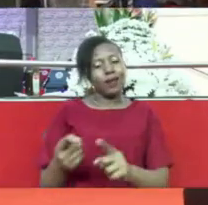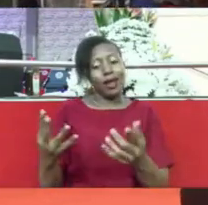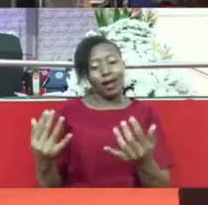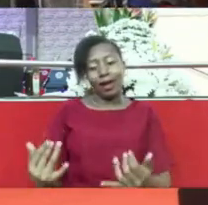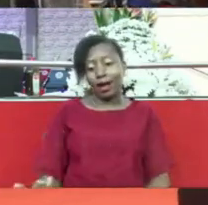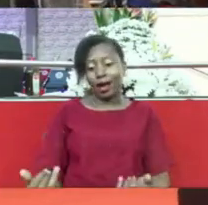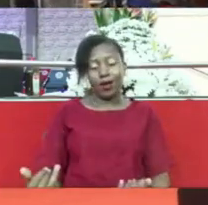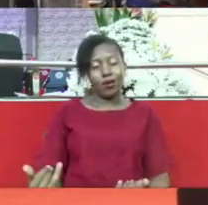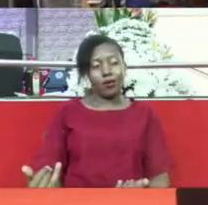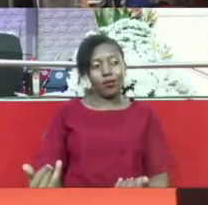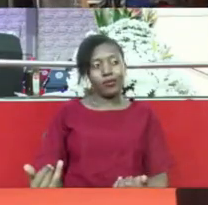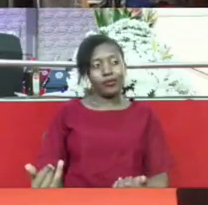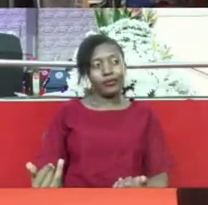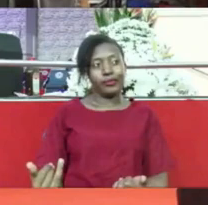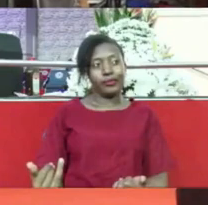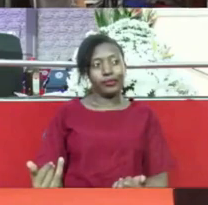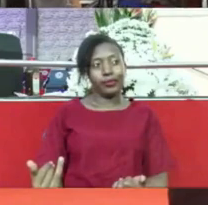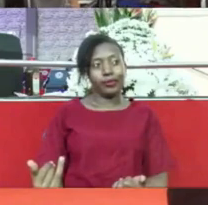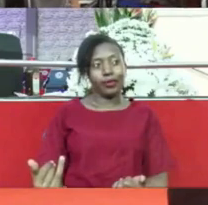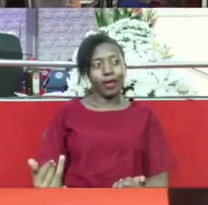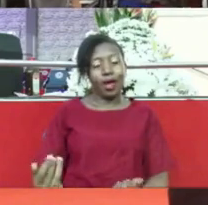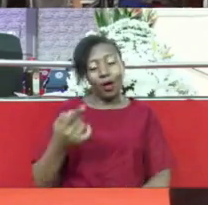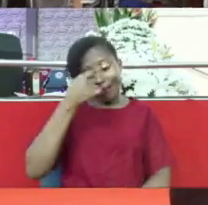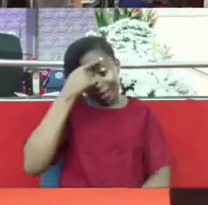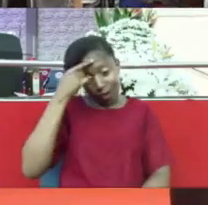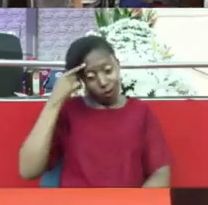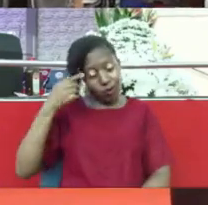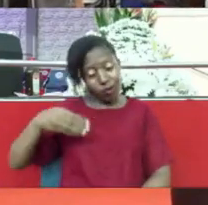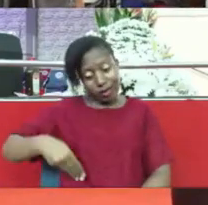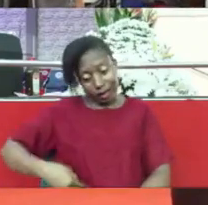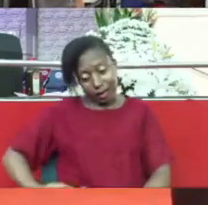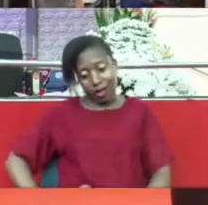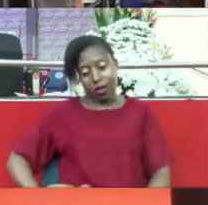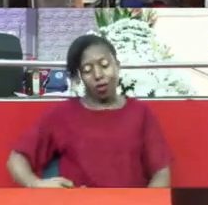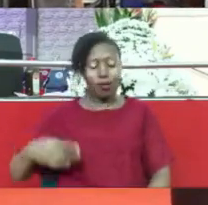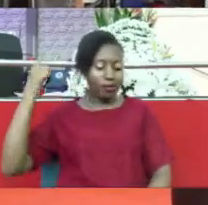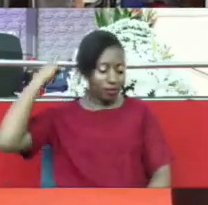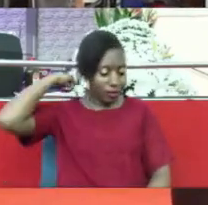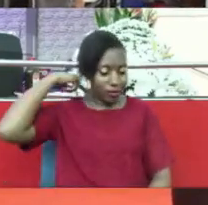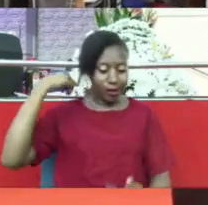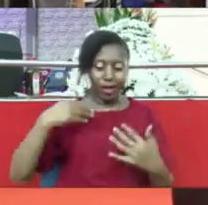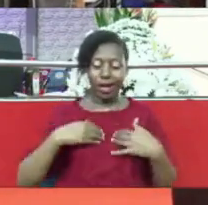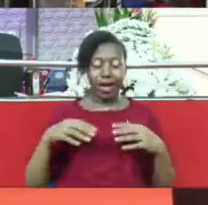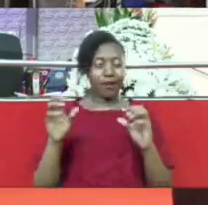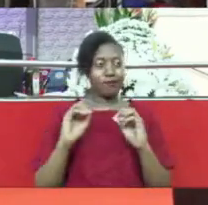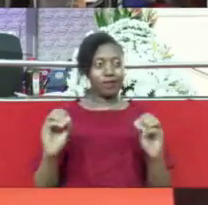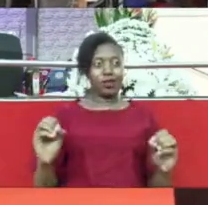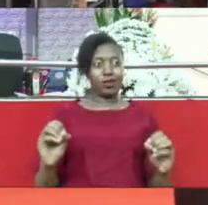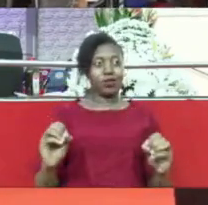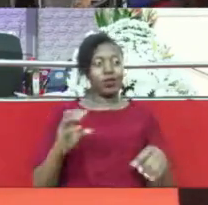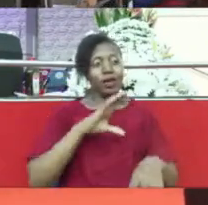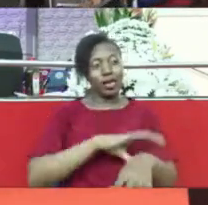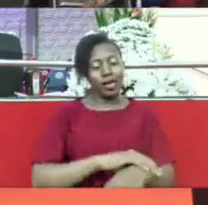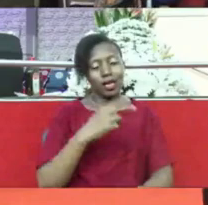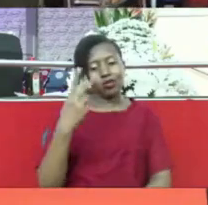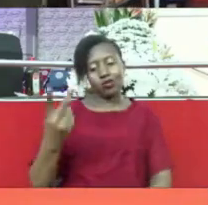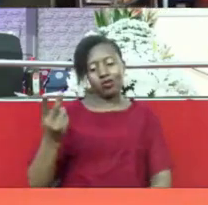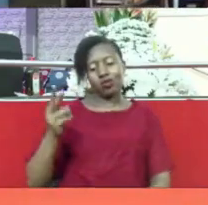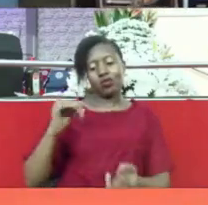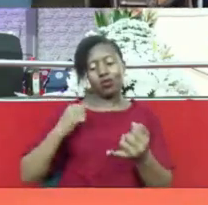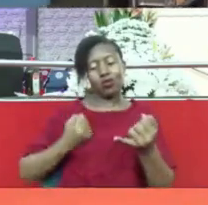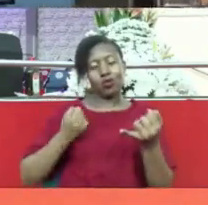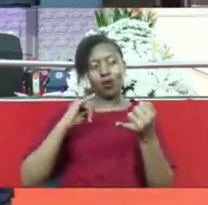yeye kupata hiyo, because he did not have a spine, kwa sababu hakuwa na uti mgongo, he got 2 wives. Akapata wake